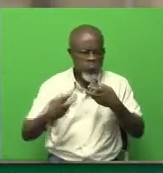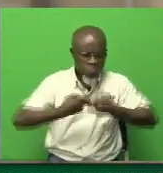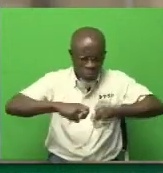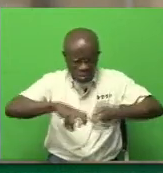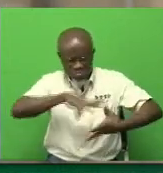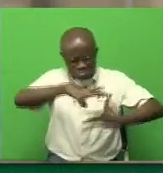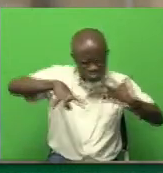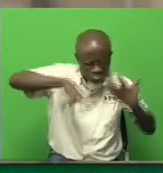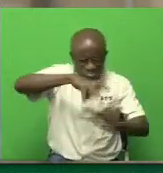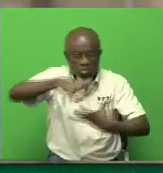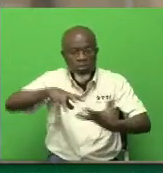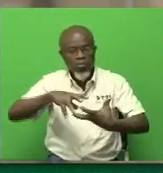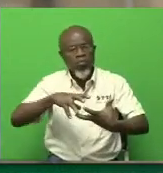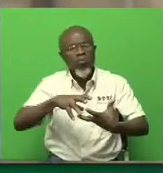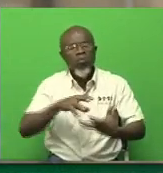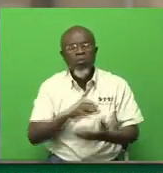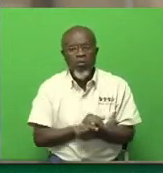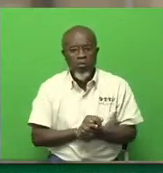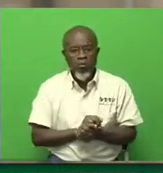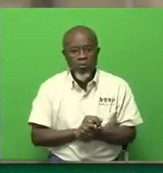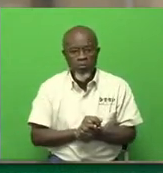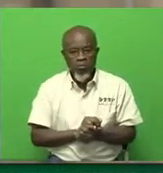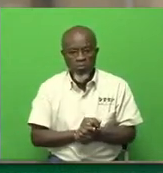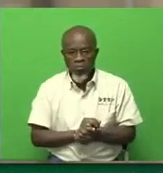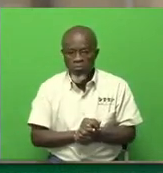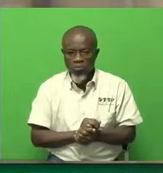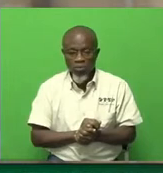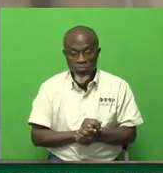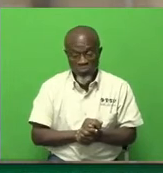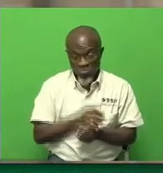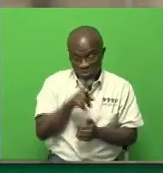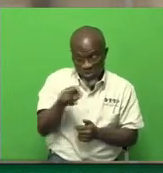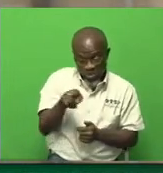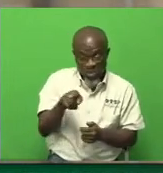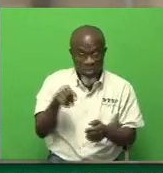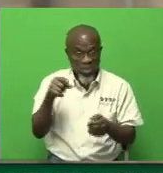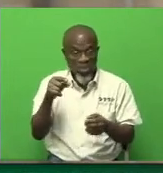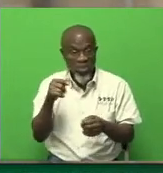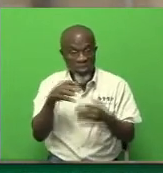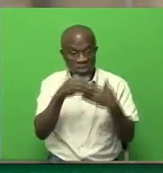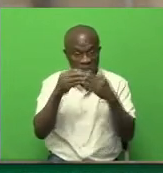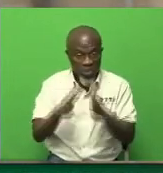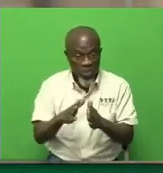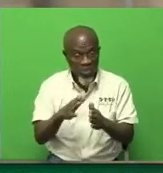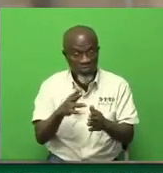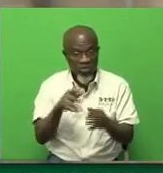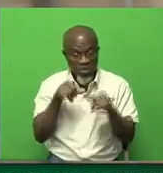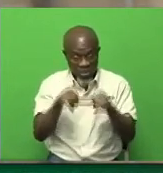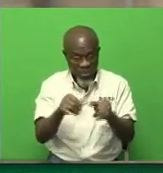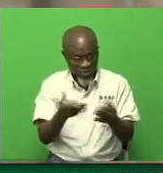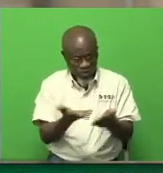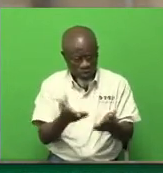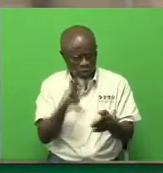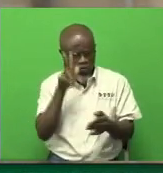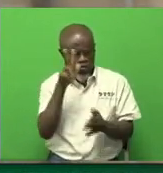Madam speaker as per usual the leader of the opposition stood there for three hours